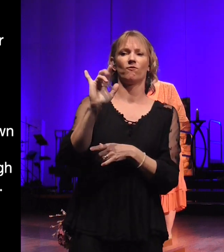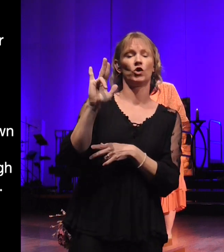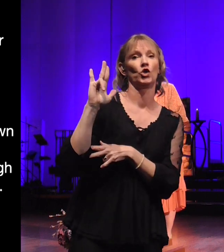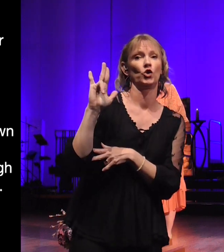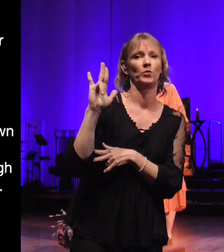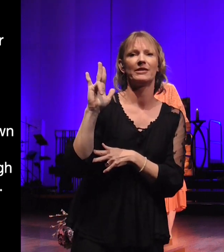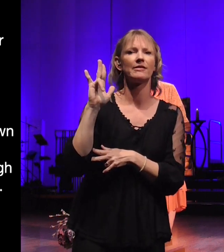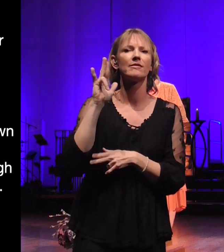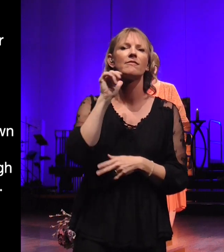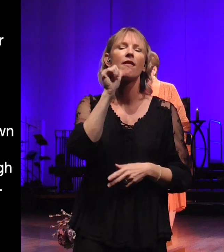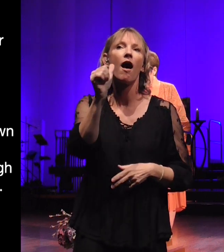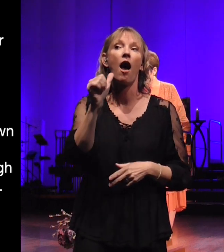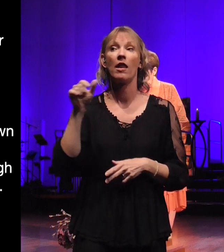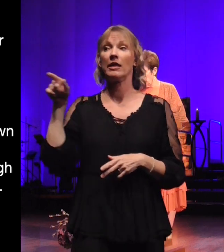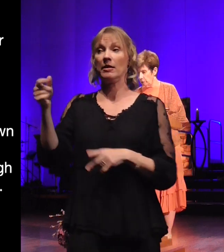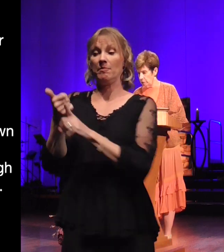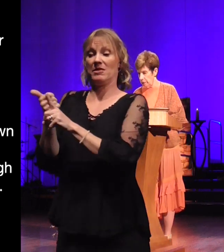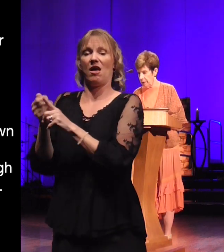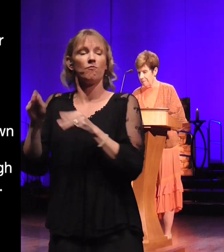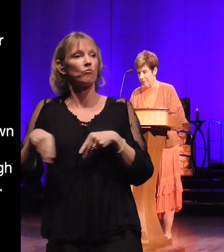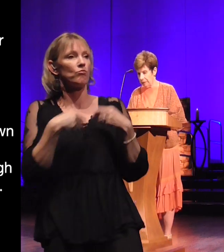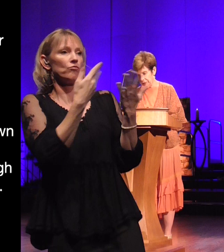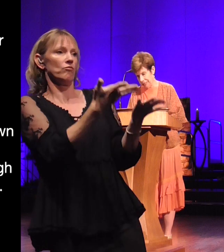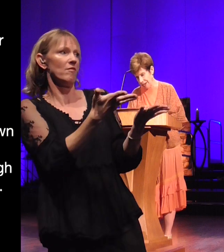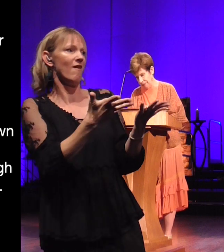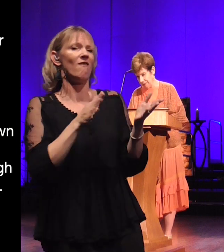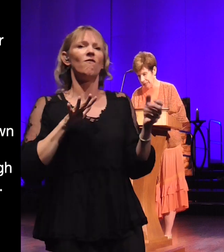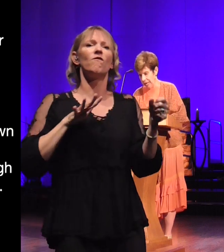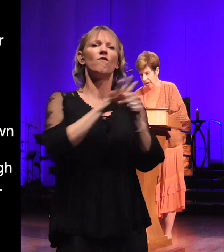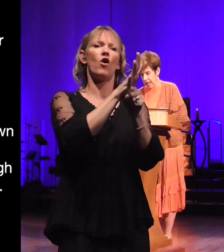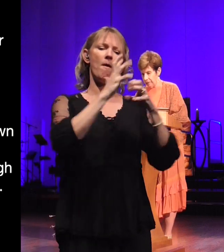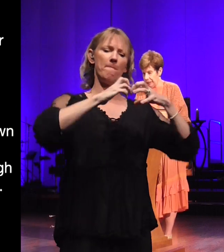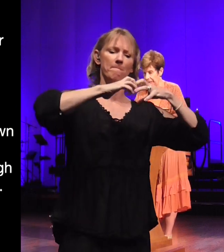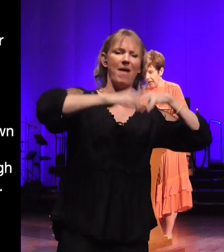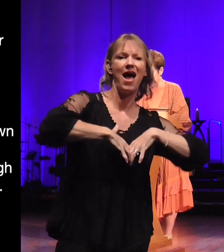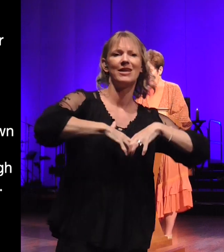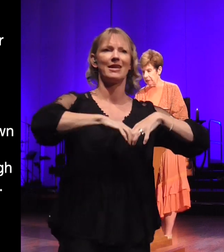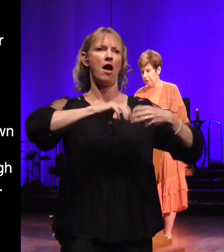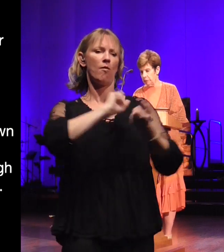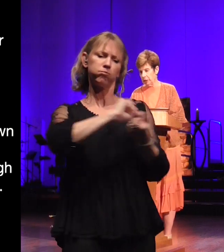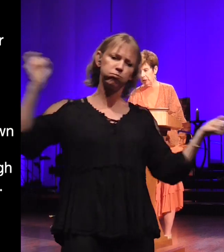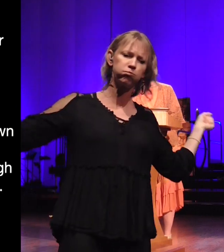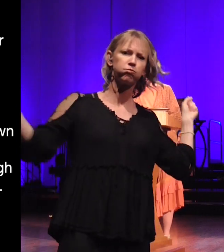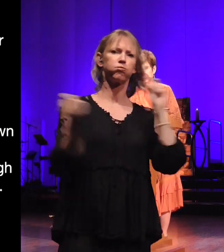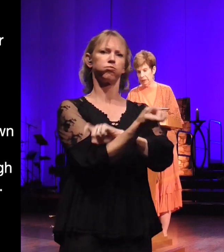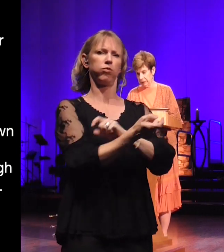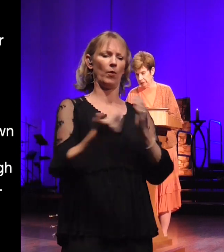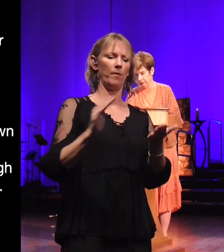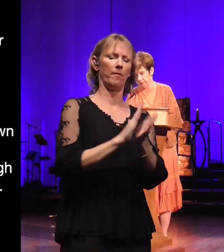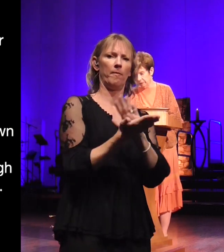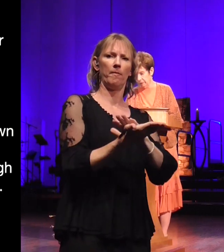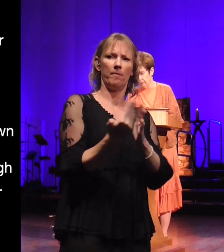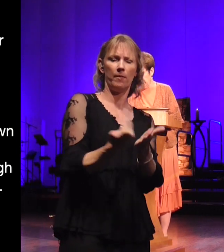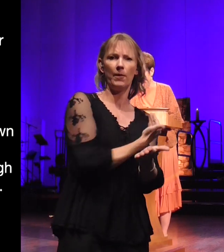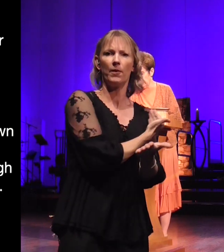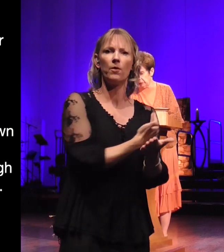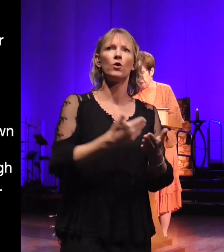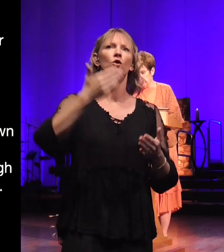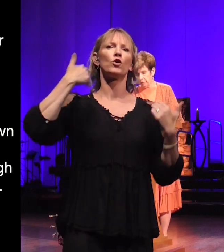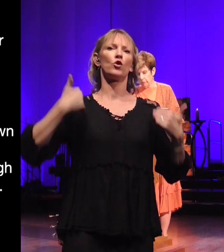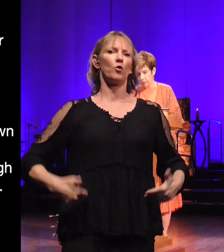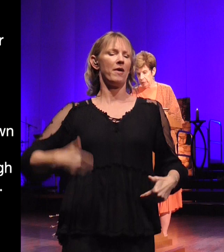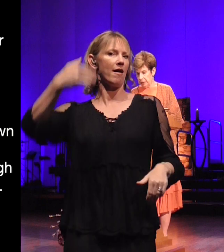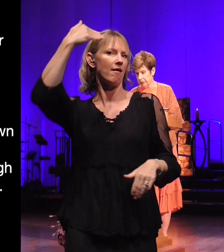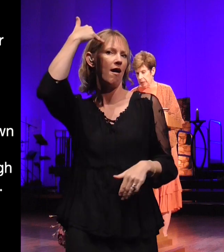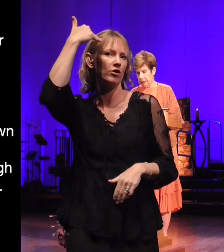He is proposing a total meltdown and recasting of human consciousness,